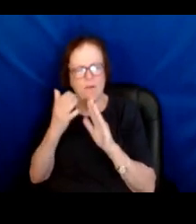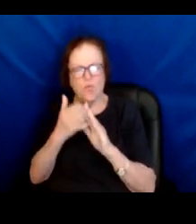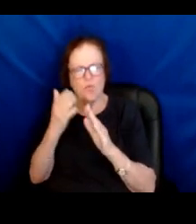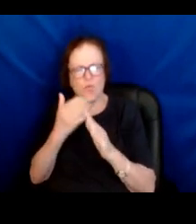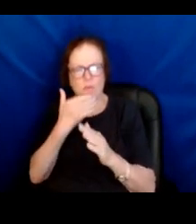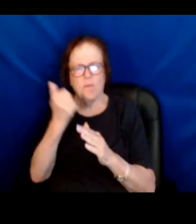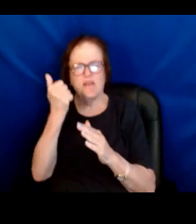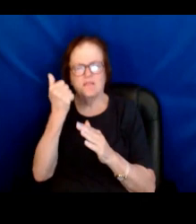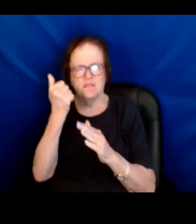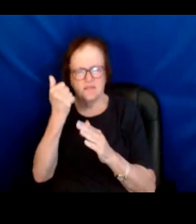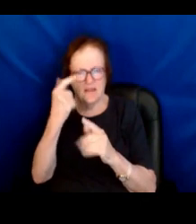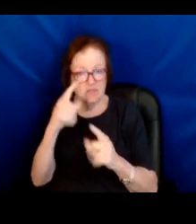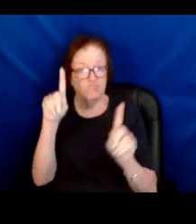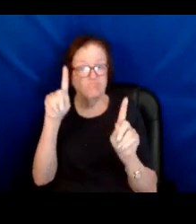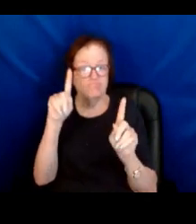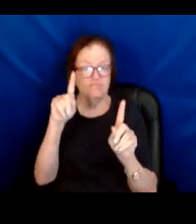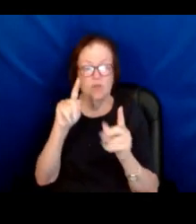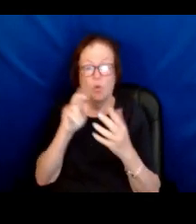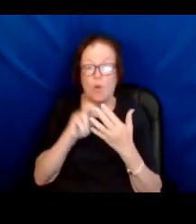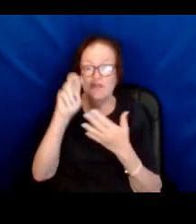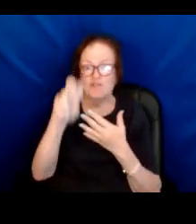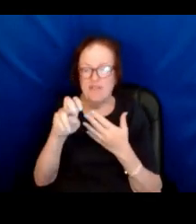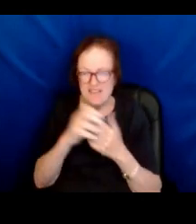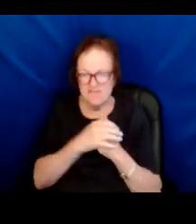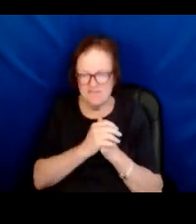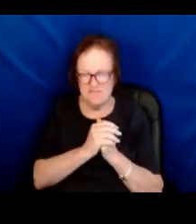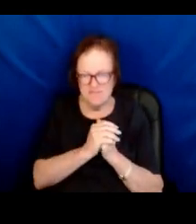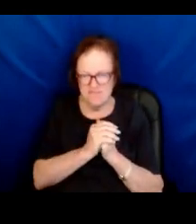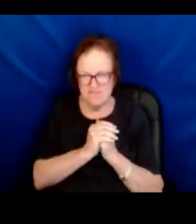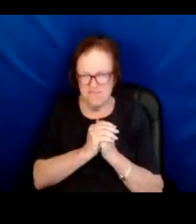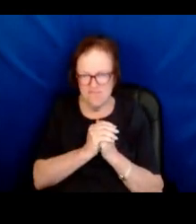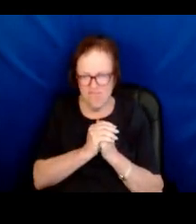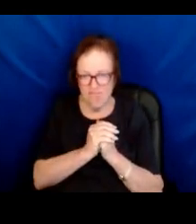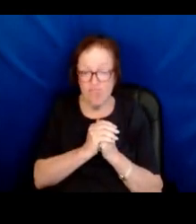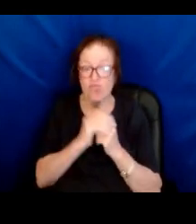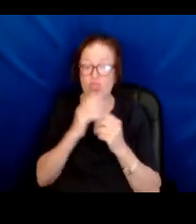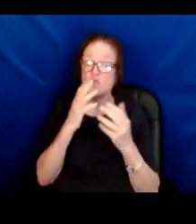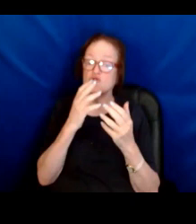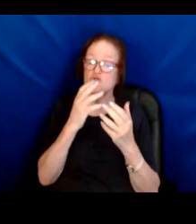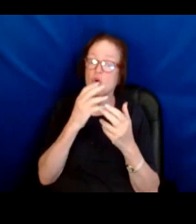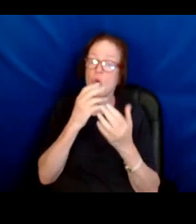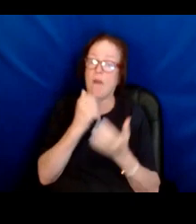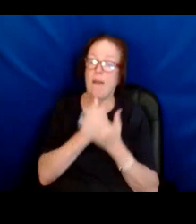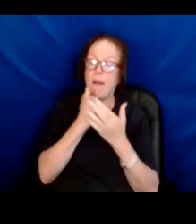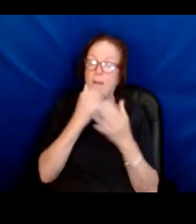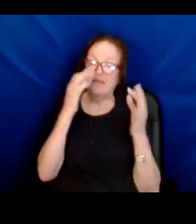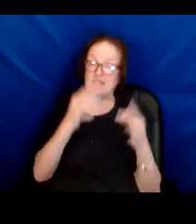And then, I kind of jumped ahead there. So again, it's helping the decision makers